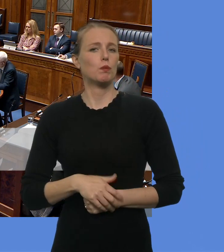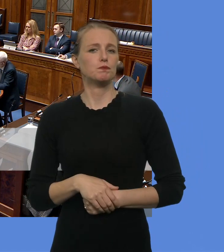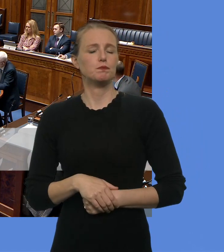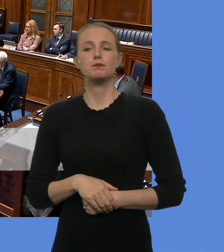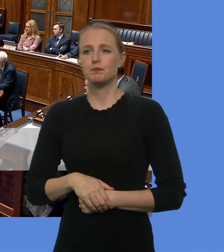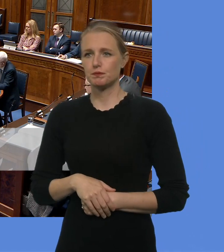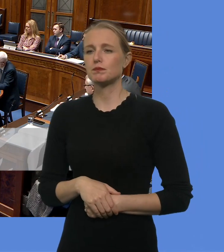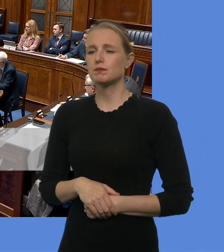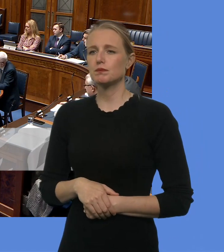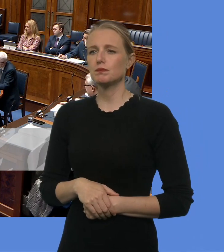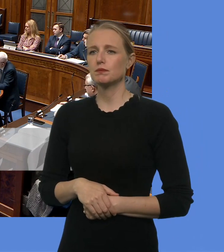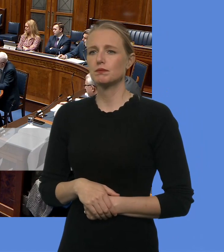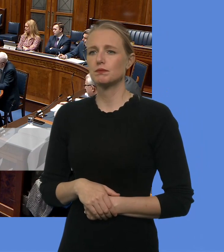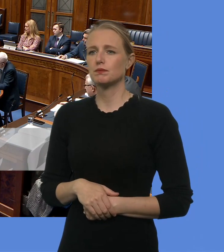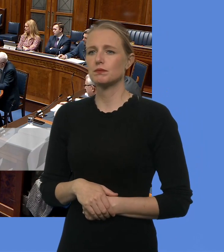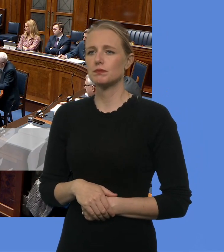Bunting.